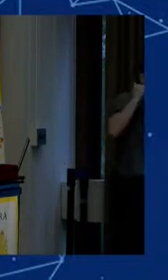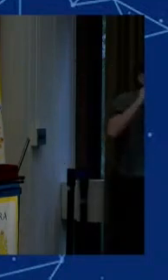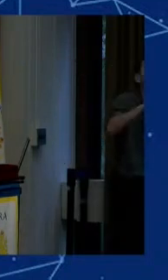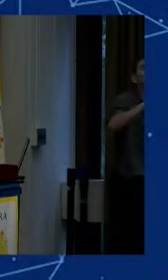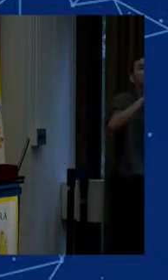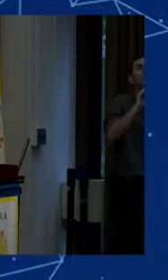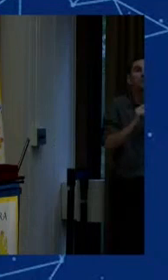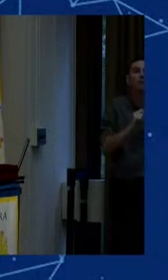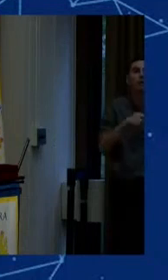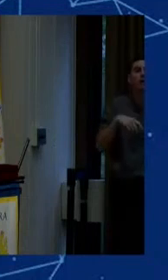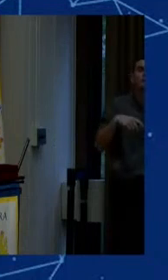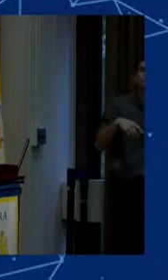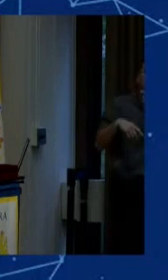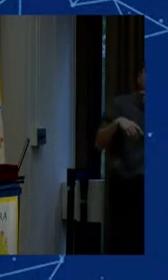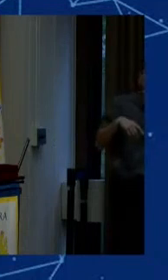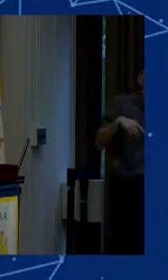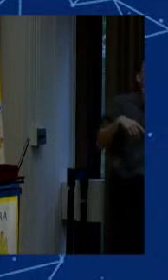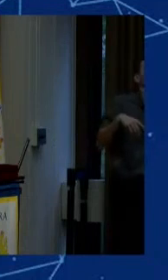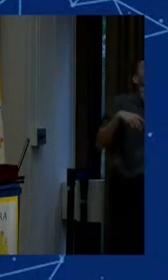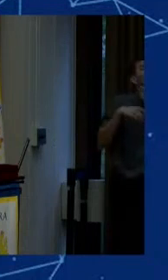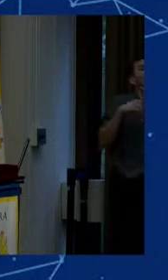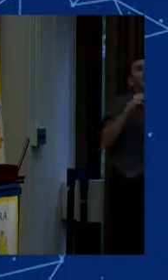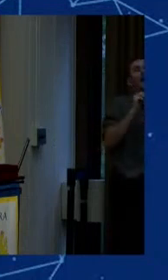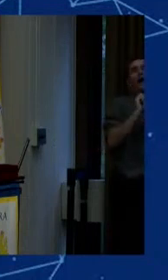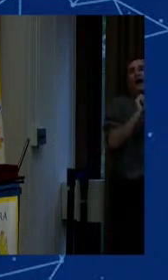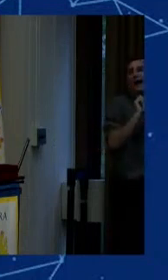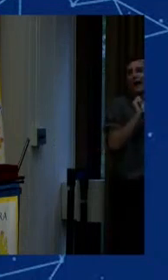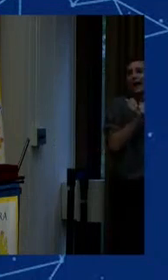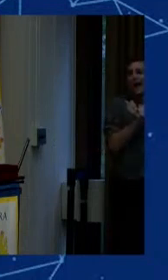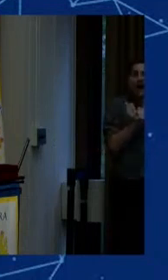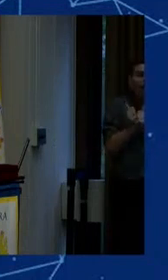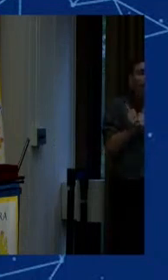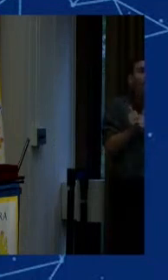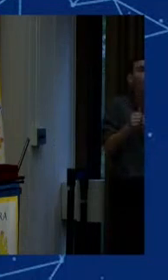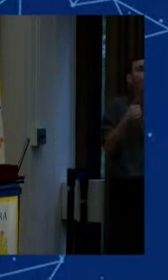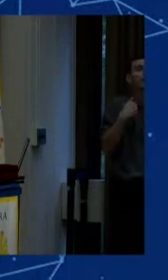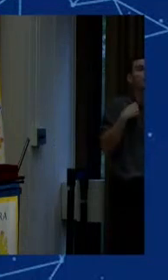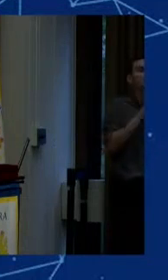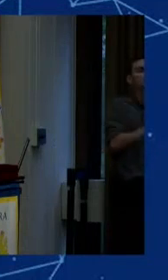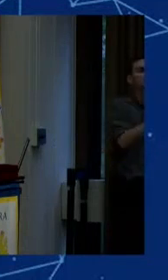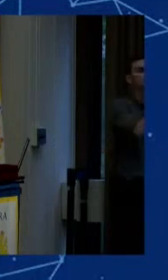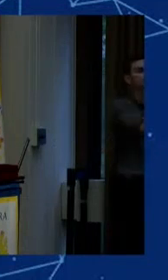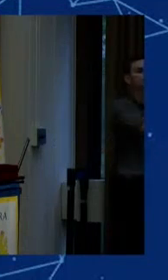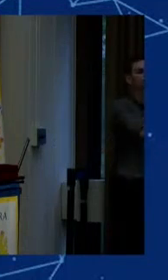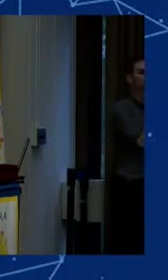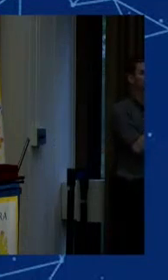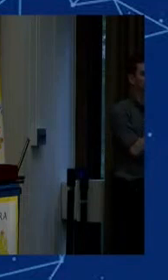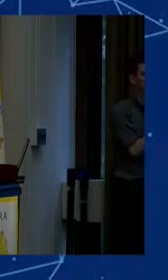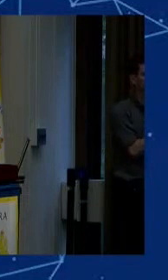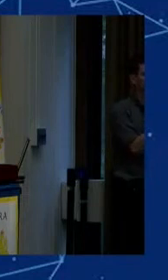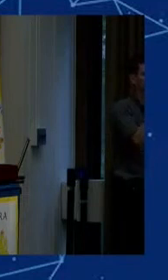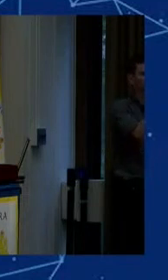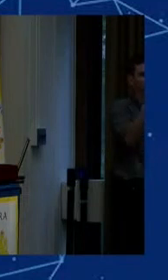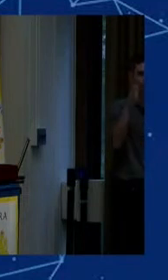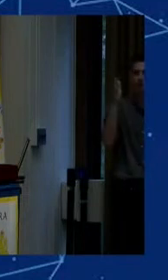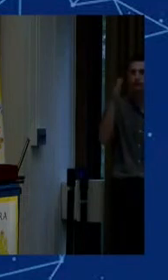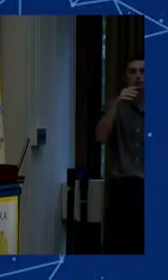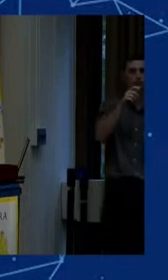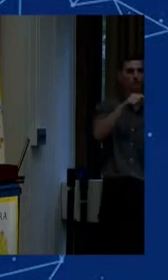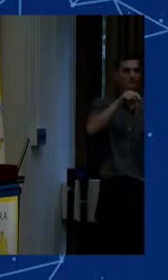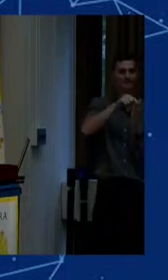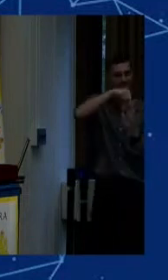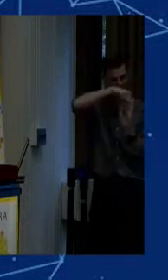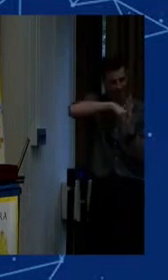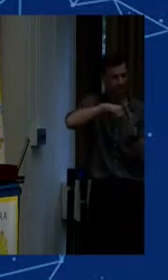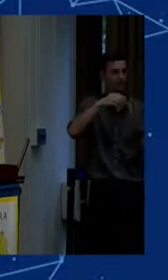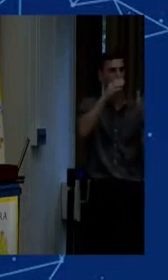But the way that you can go from just a simple list to this plan that's drawn